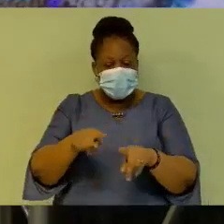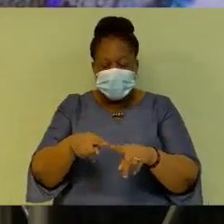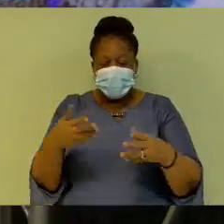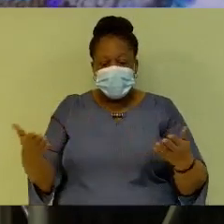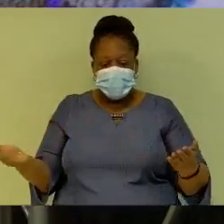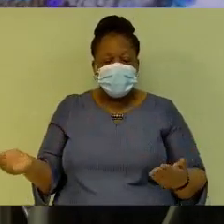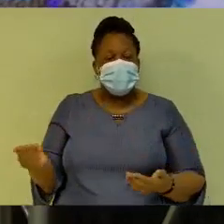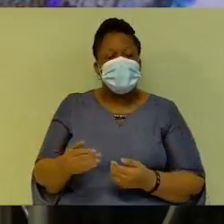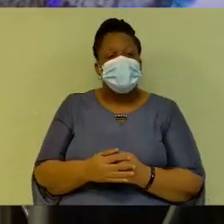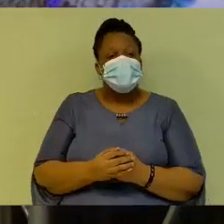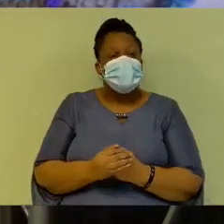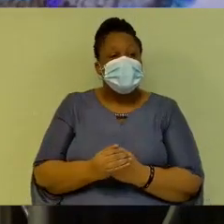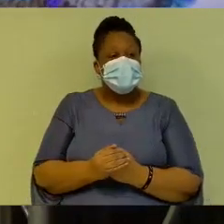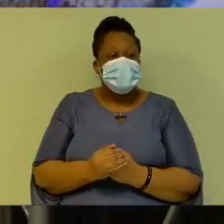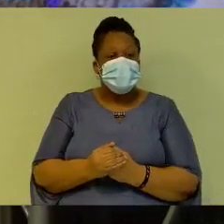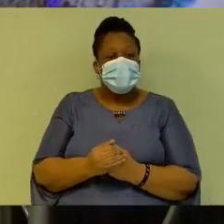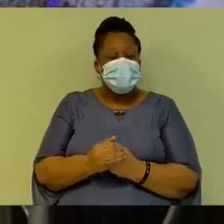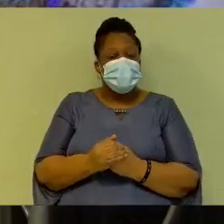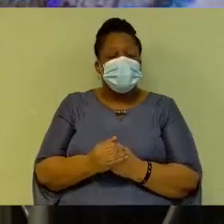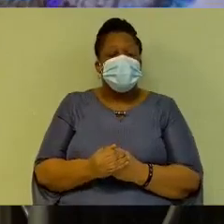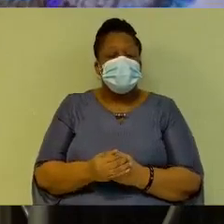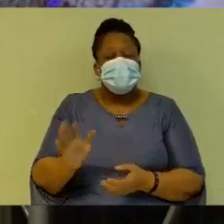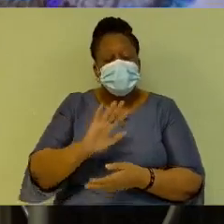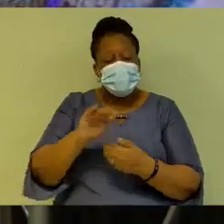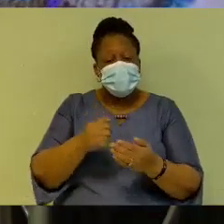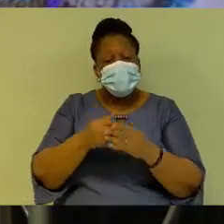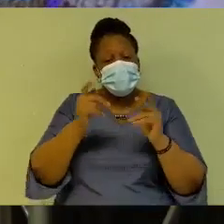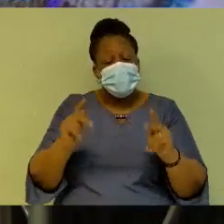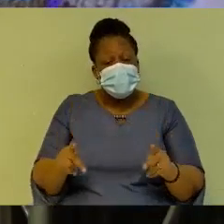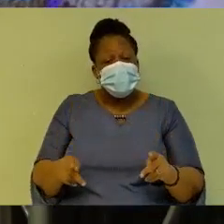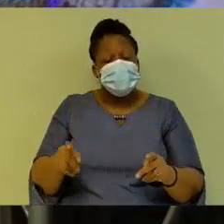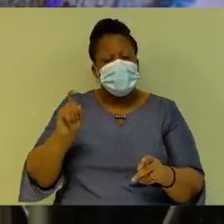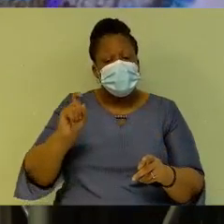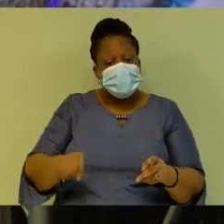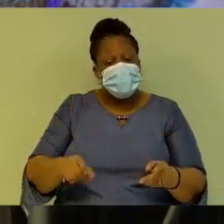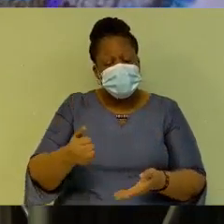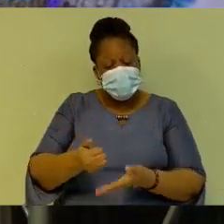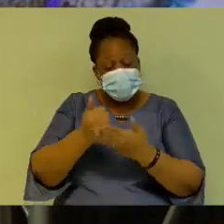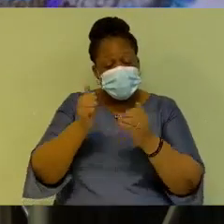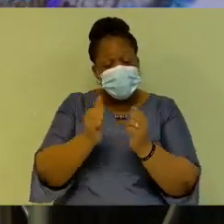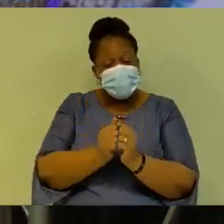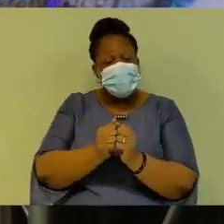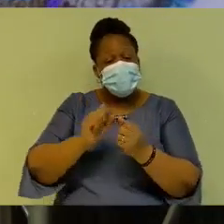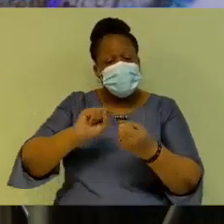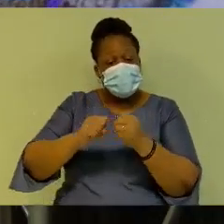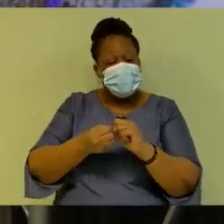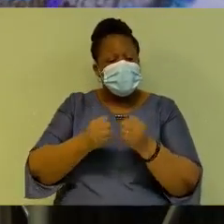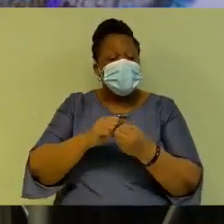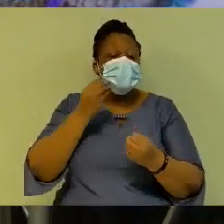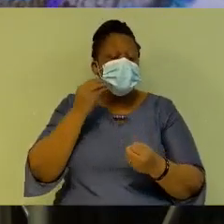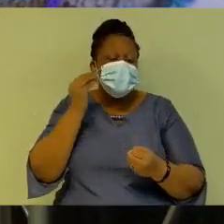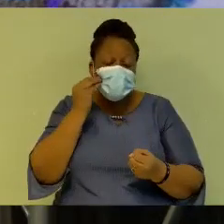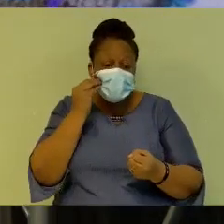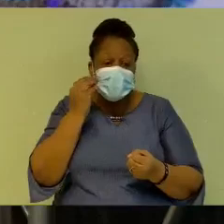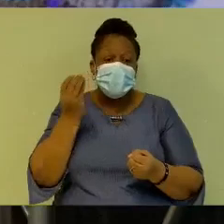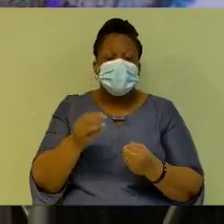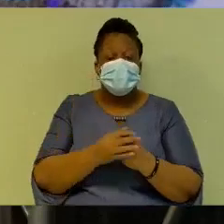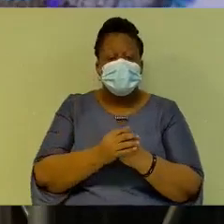and responsibilities of key stakeholders involved in domestic violence. The department's priority at this